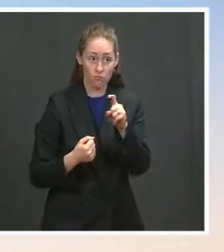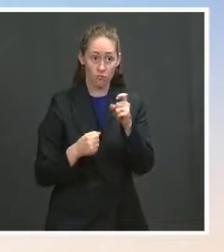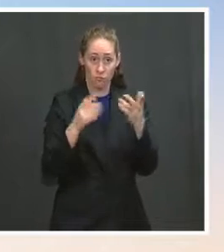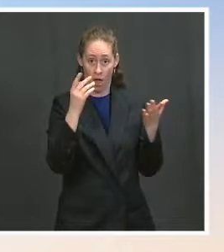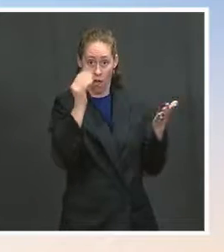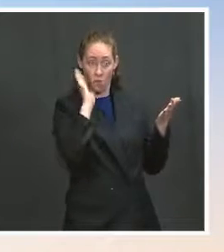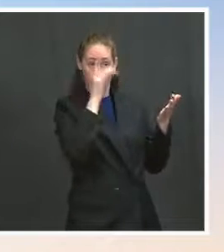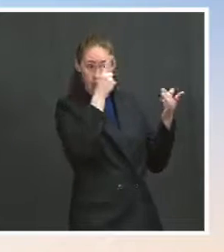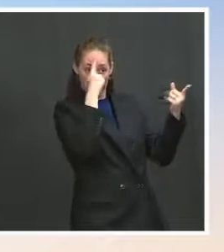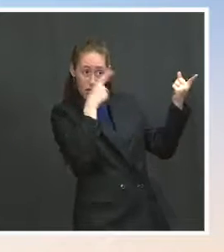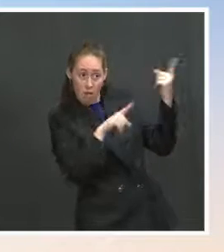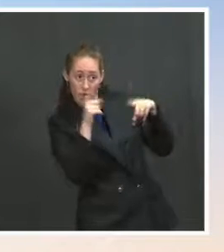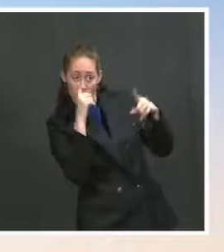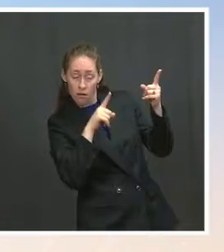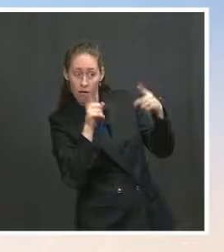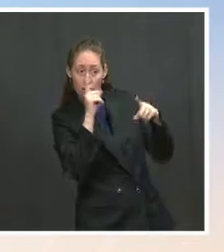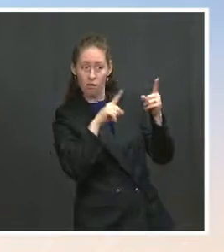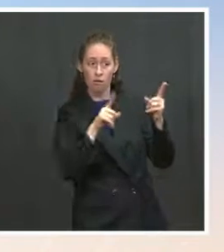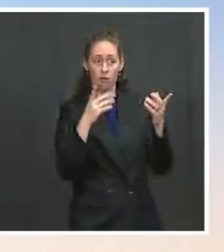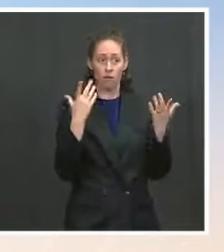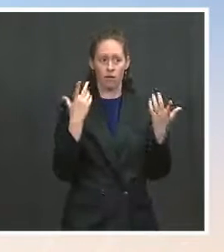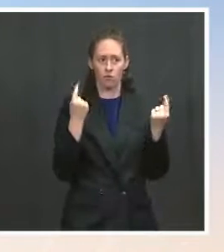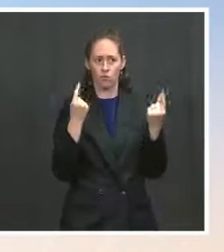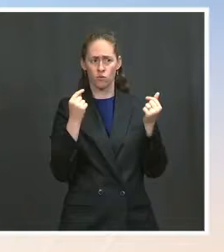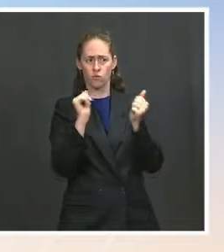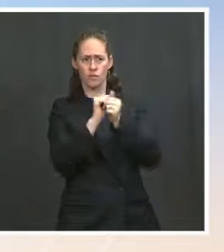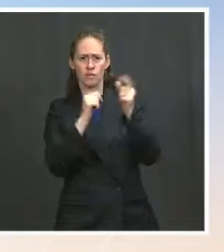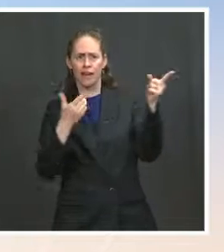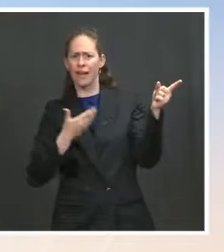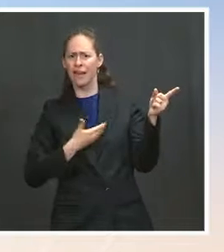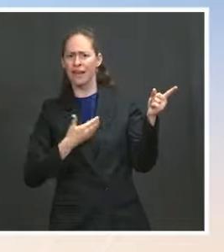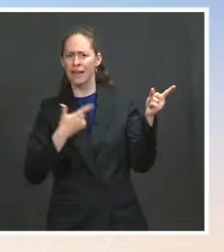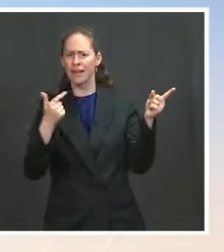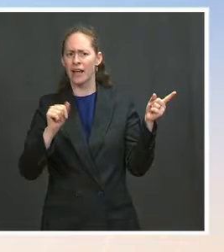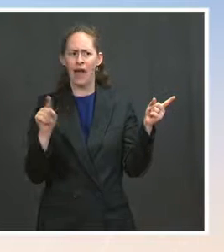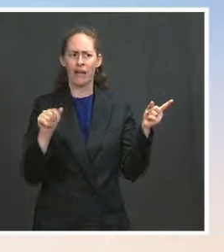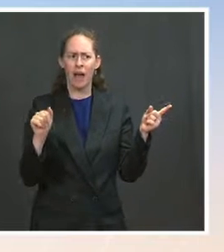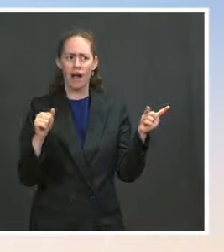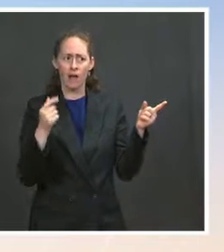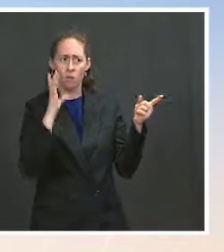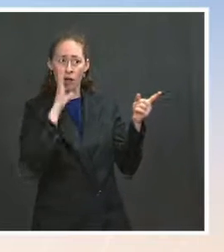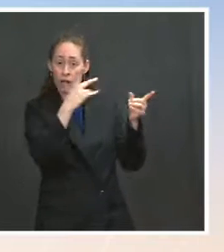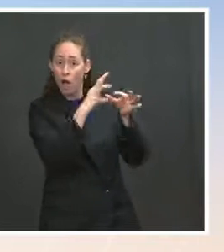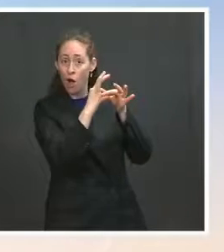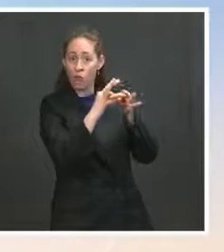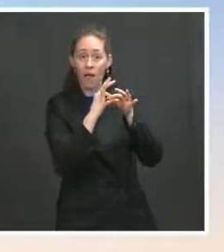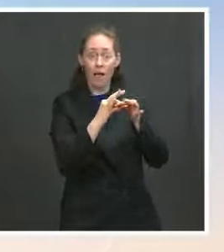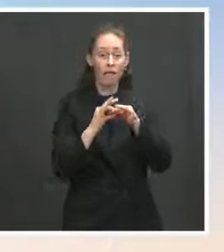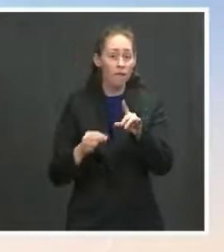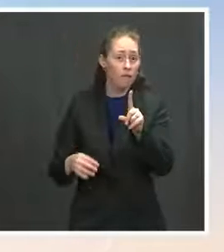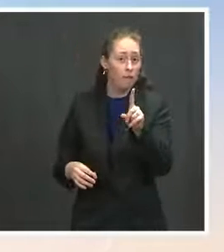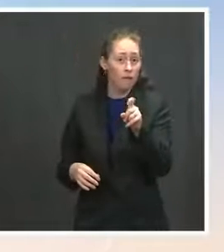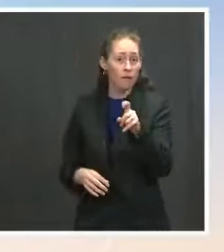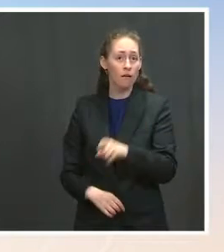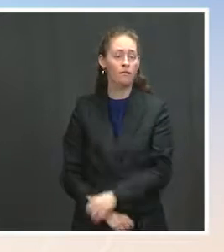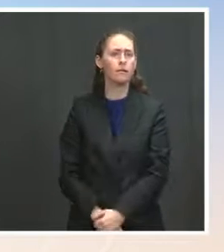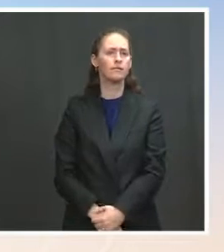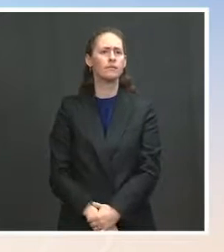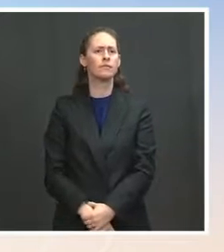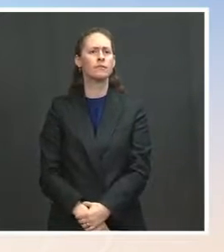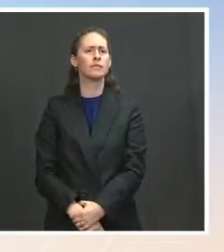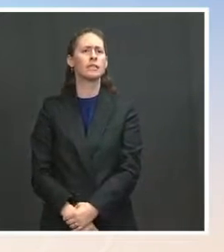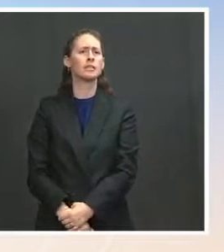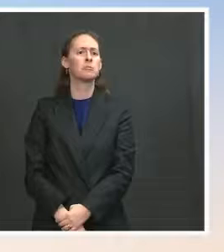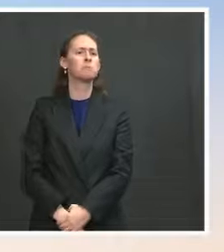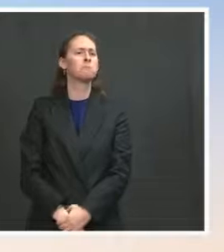we did? I haven't. I know we were going to do a readout of that. I don't know if that's come out yet, the readout of the call. Mention anything about whether or not those requests would be